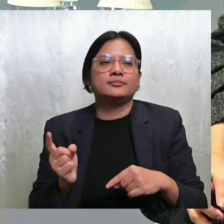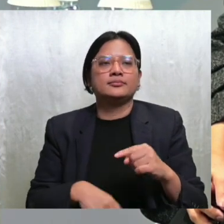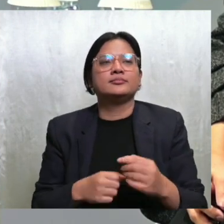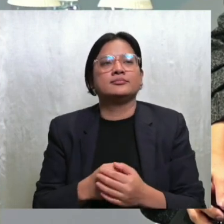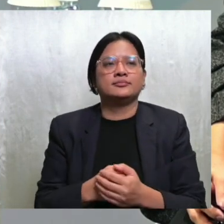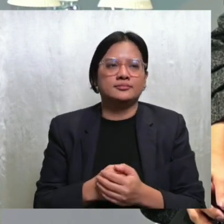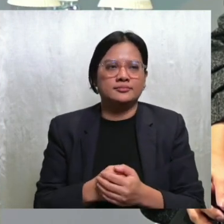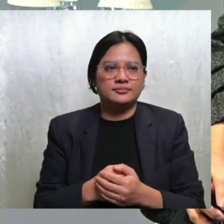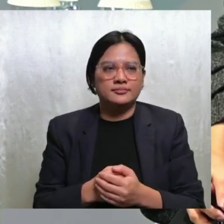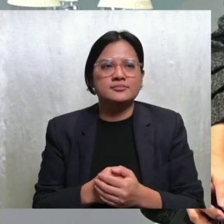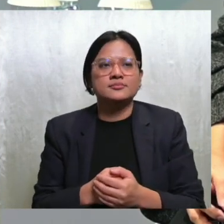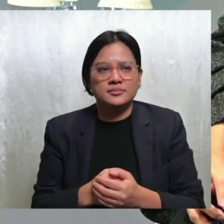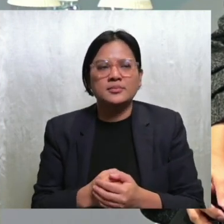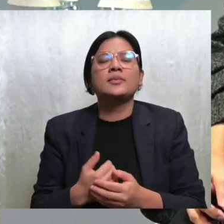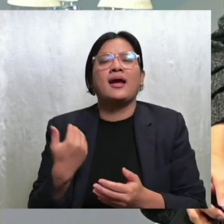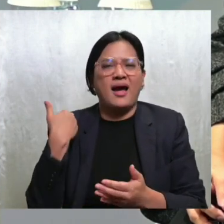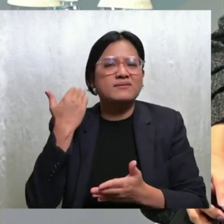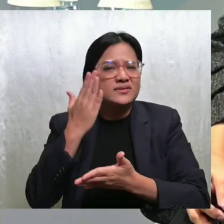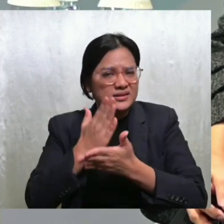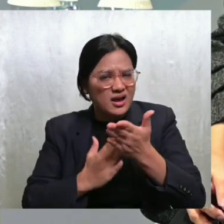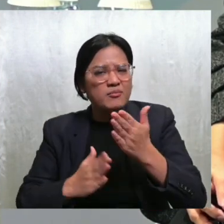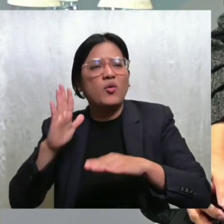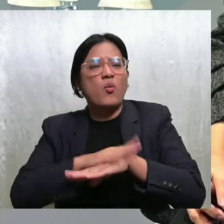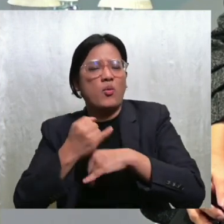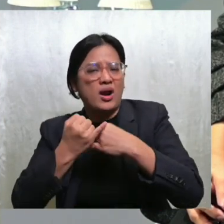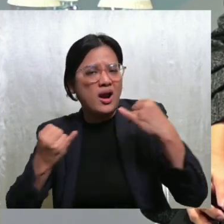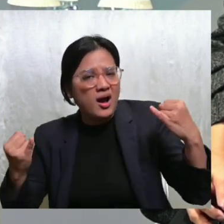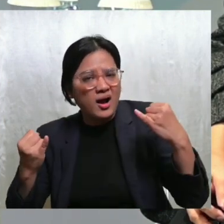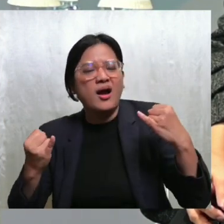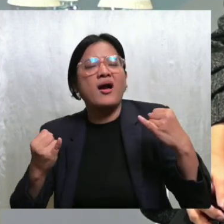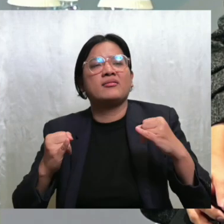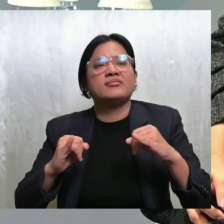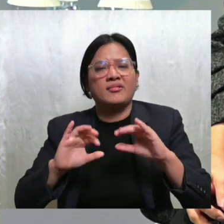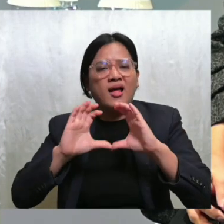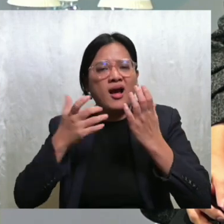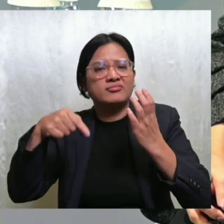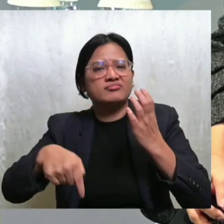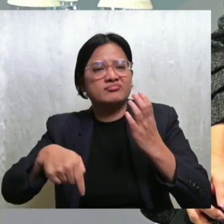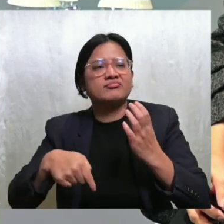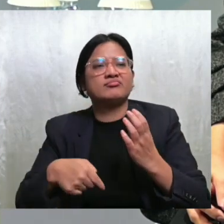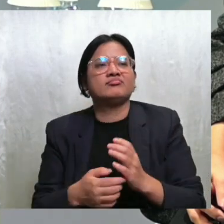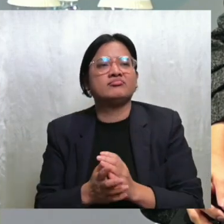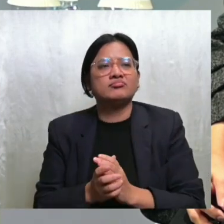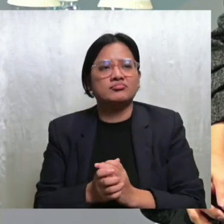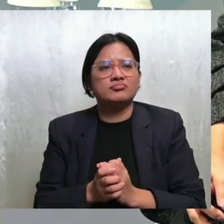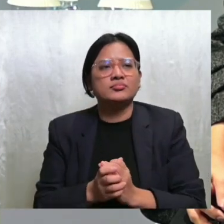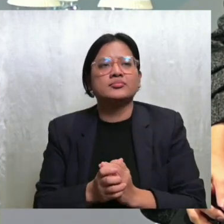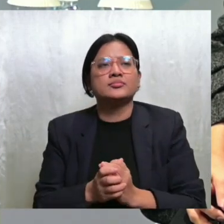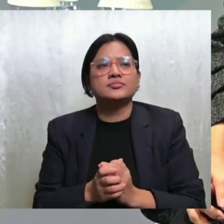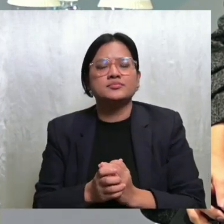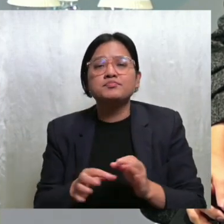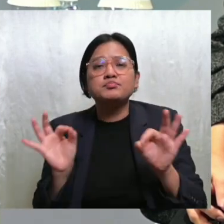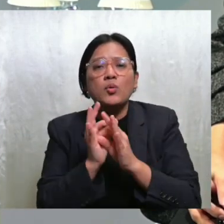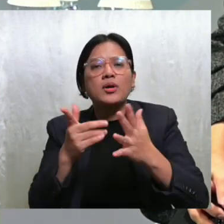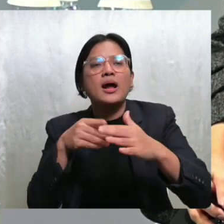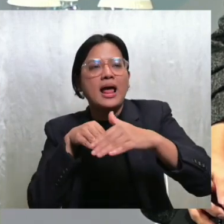So making technology available offline and online was a challenge. But why it is